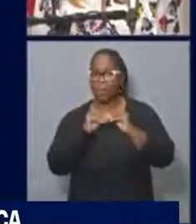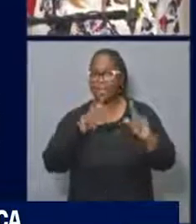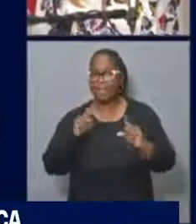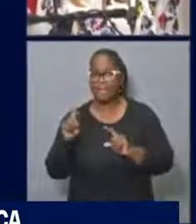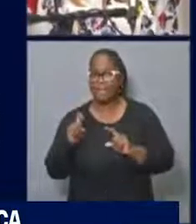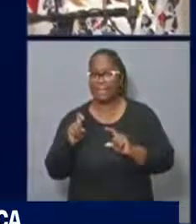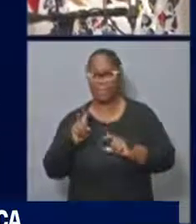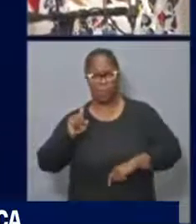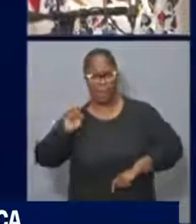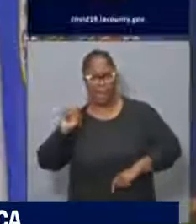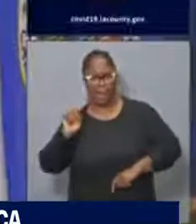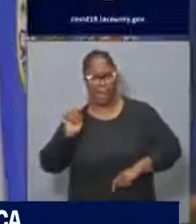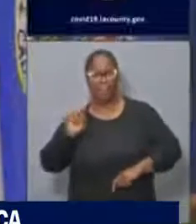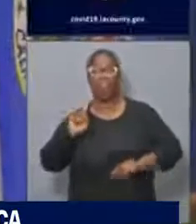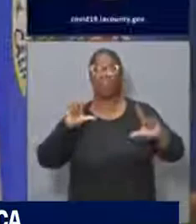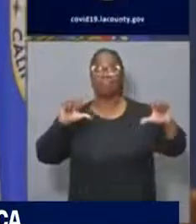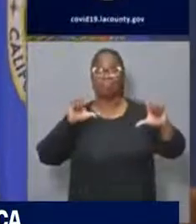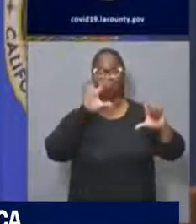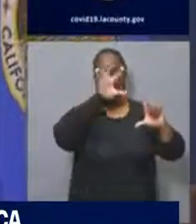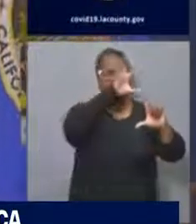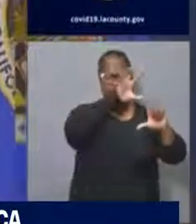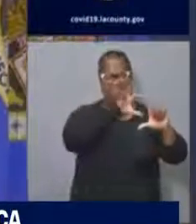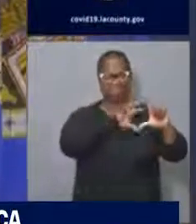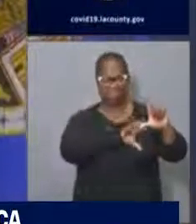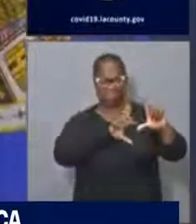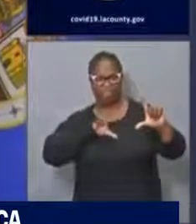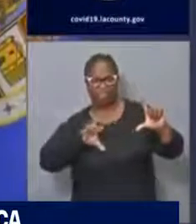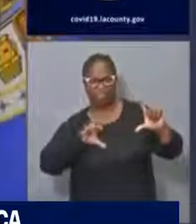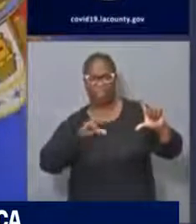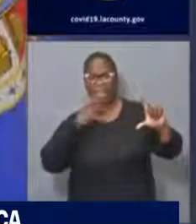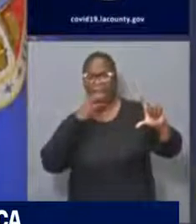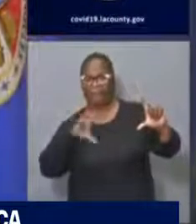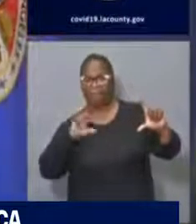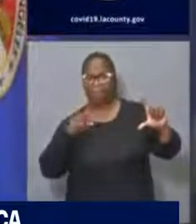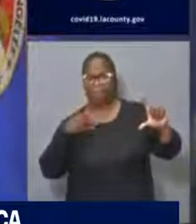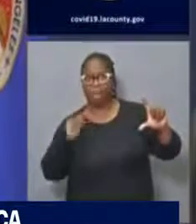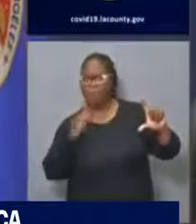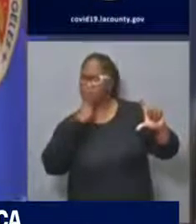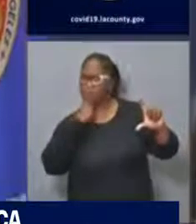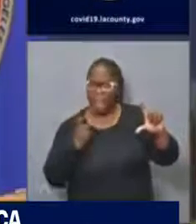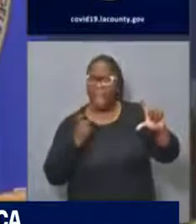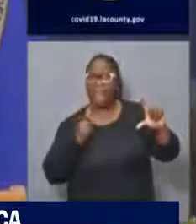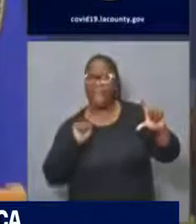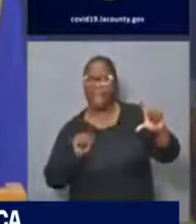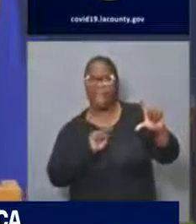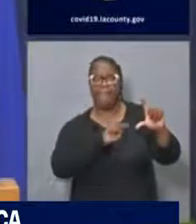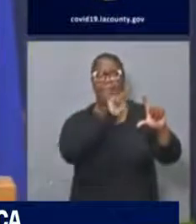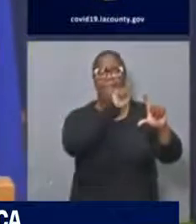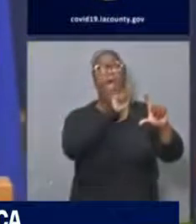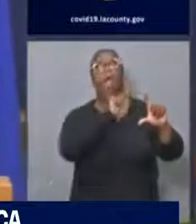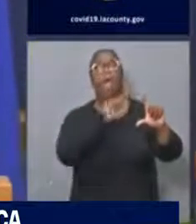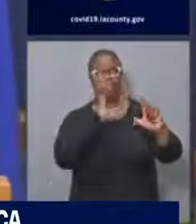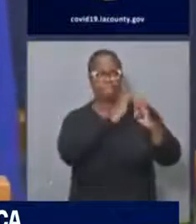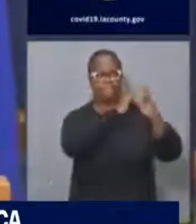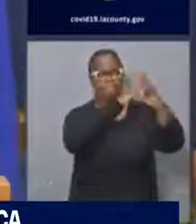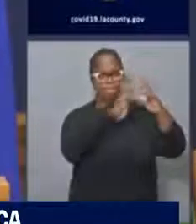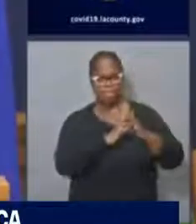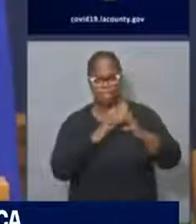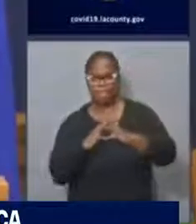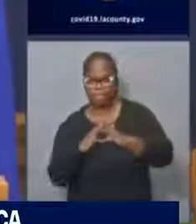expansion focused on areas of high need per the heat map that we've just walked through. This includes new testing locations that will be set up in